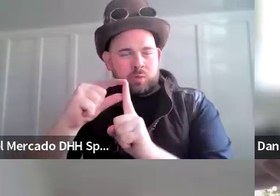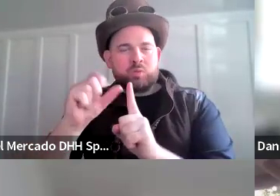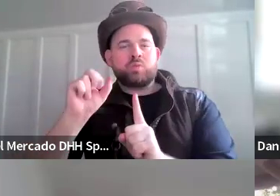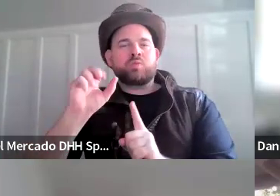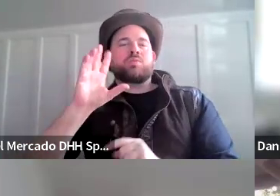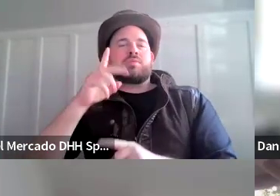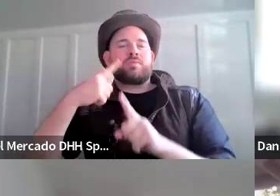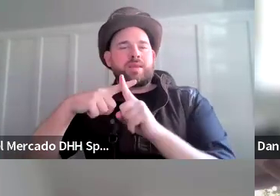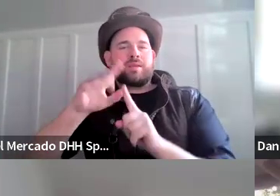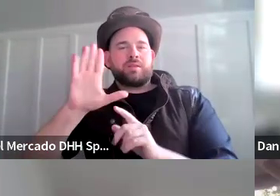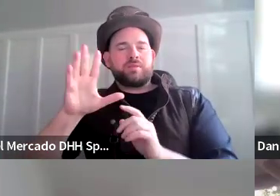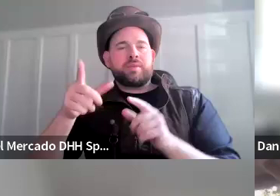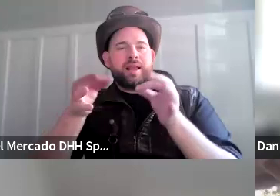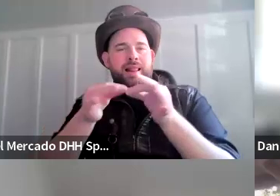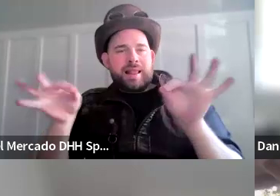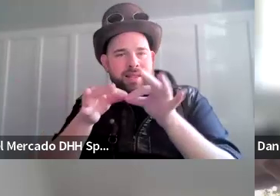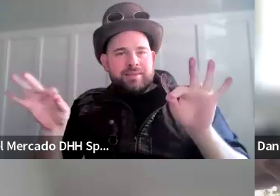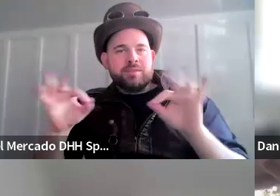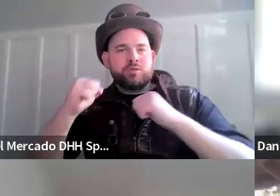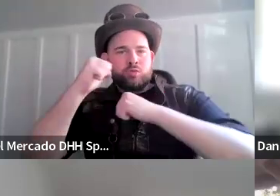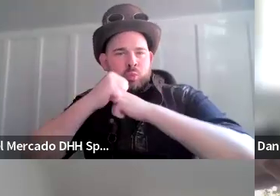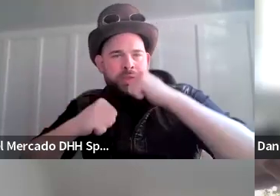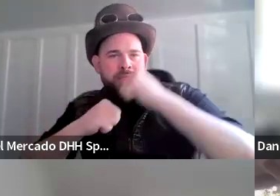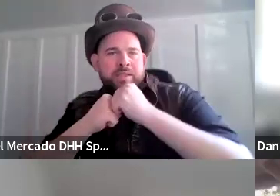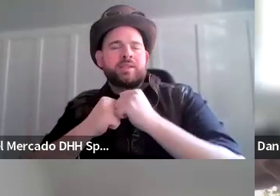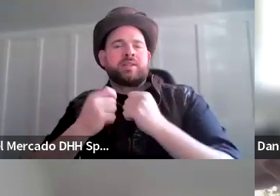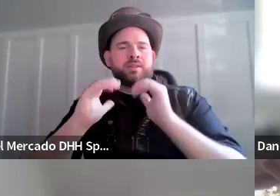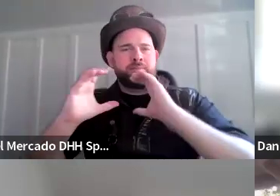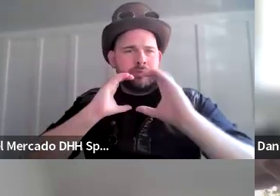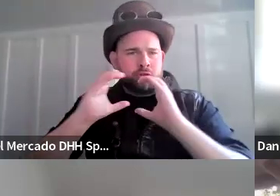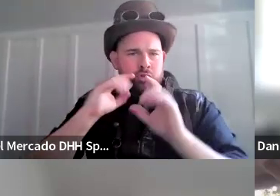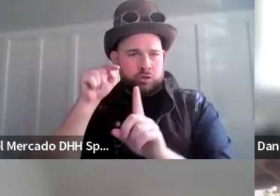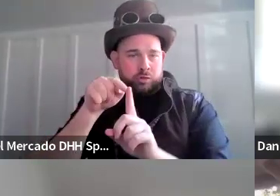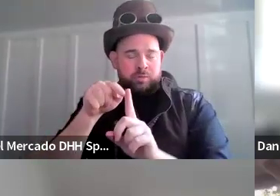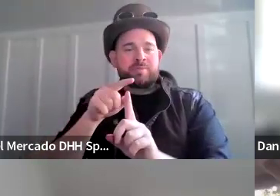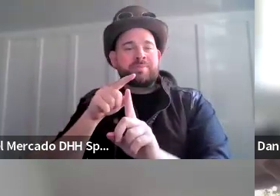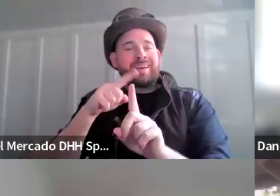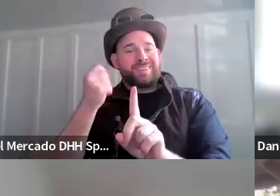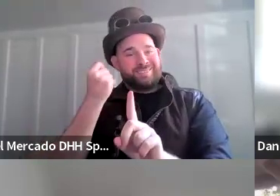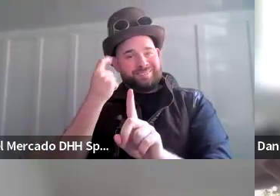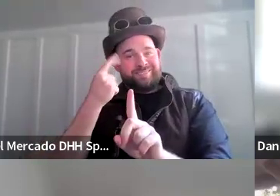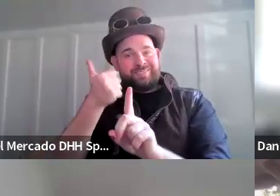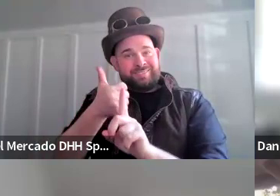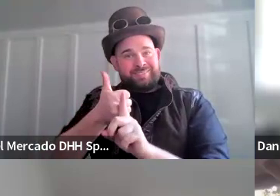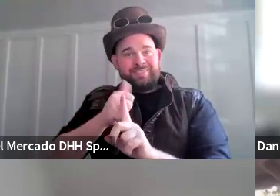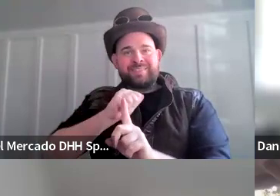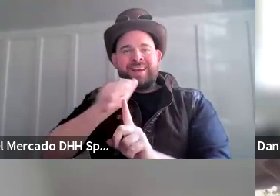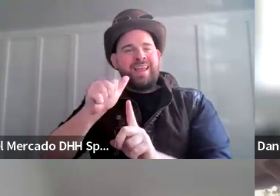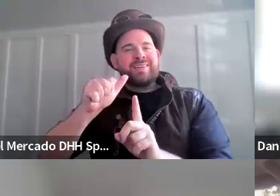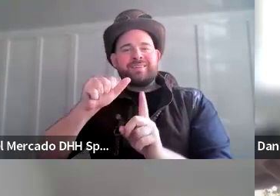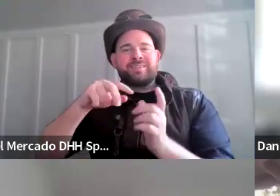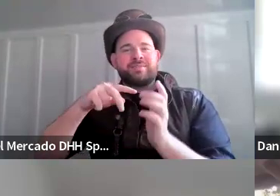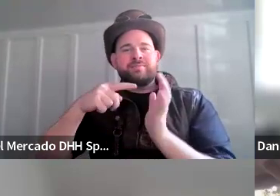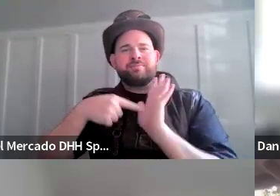ASL classes will teach you how to sign words and will teach you language structure and communication.